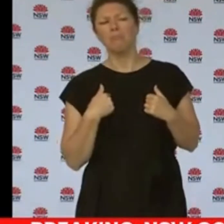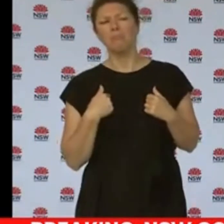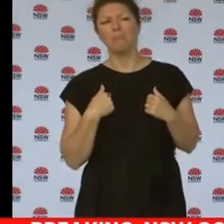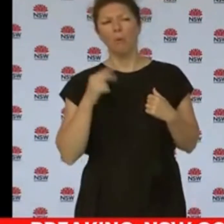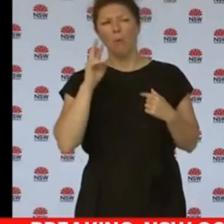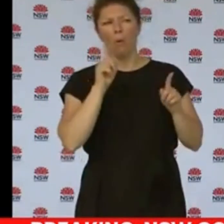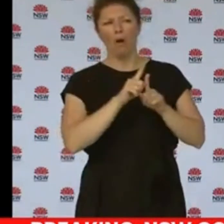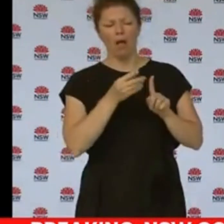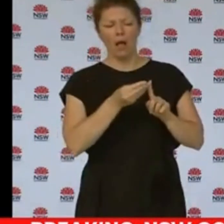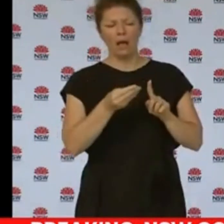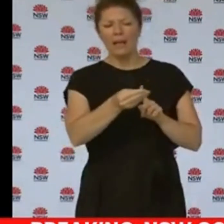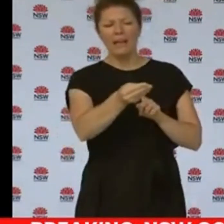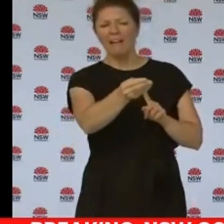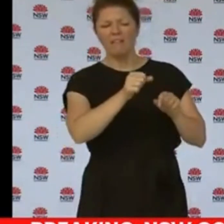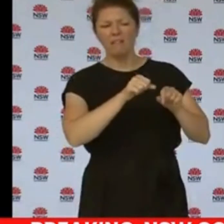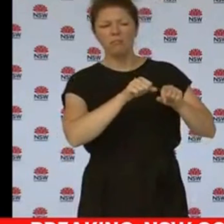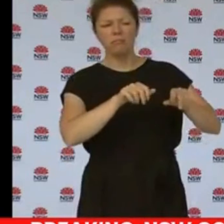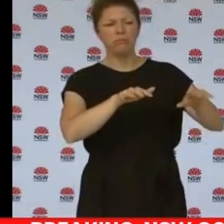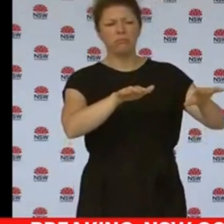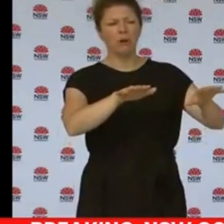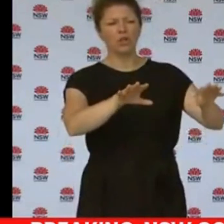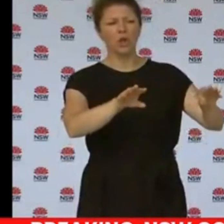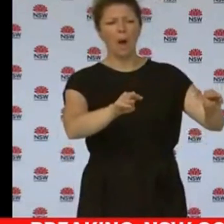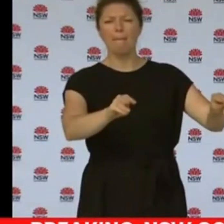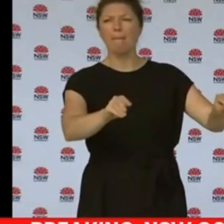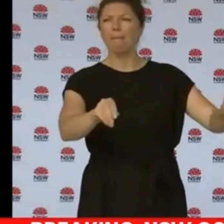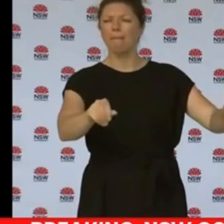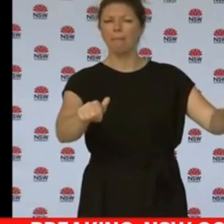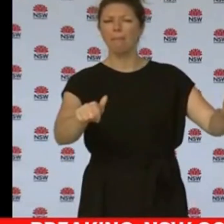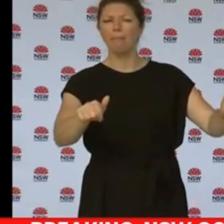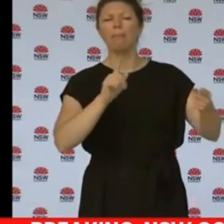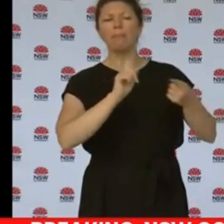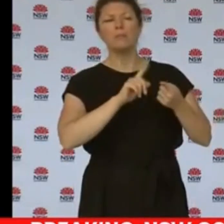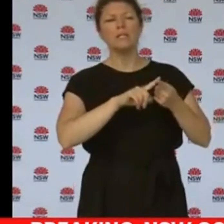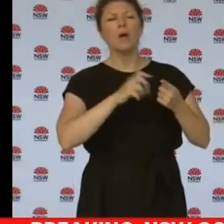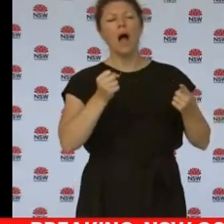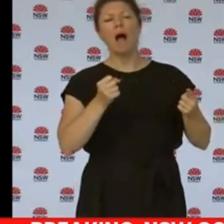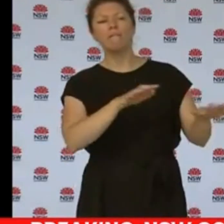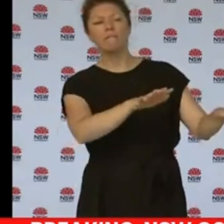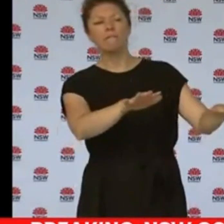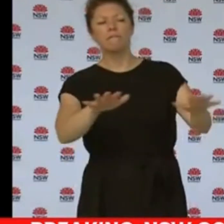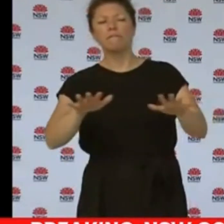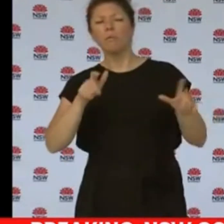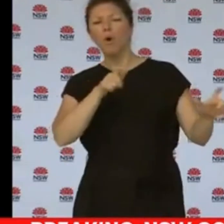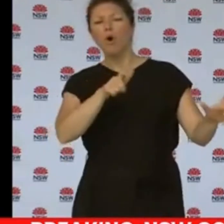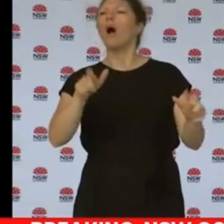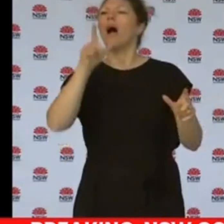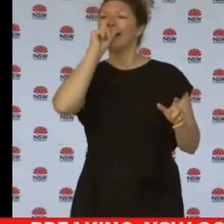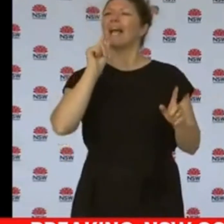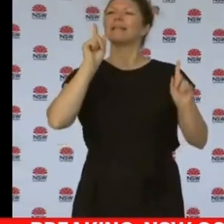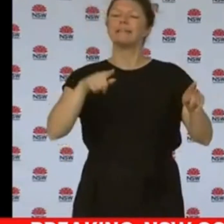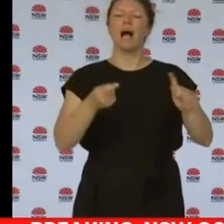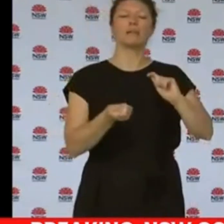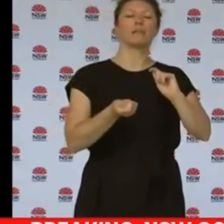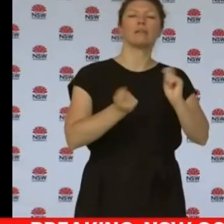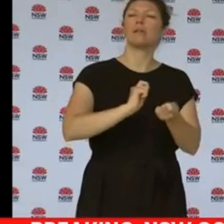those chains of transmission haven't gone further, or that you're confident there aren't unknown chains that are still spreading the virus,